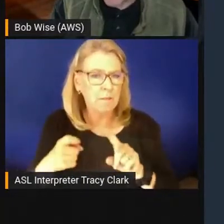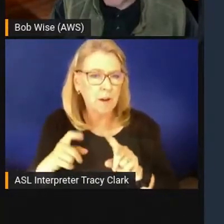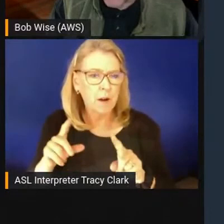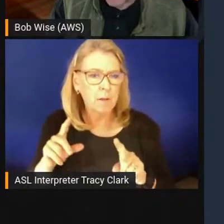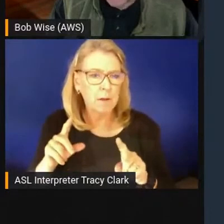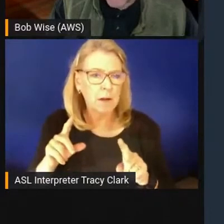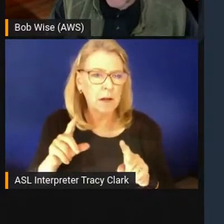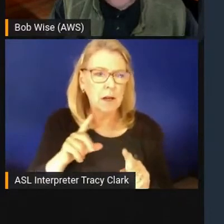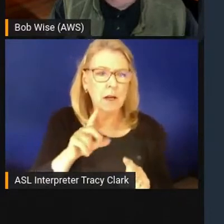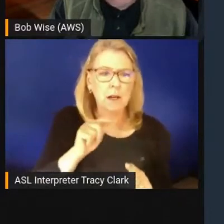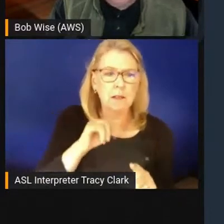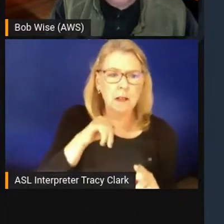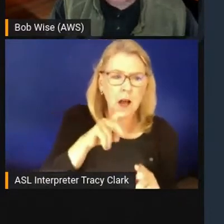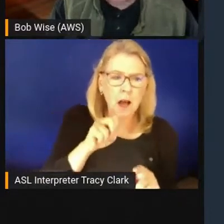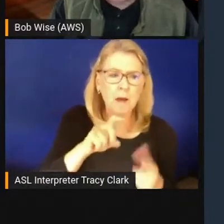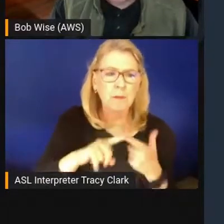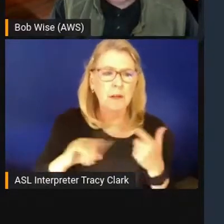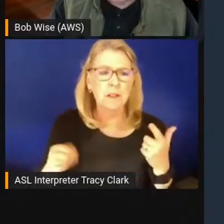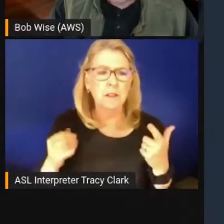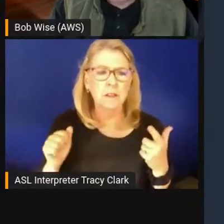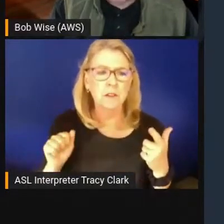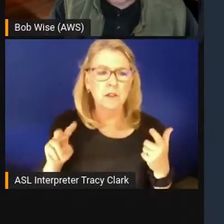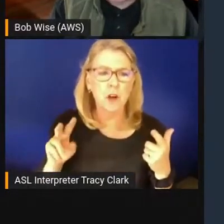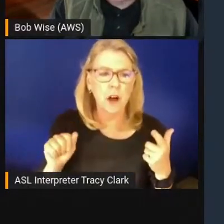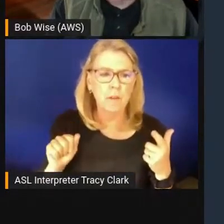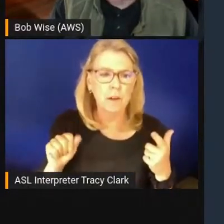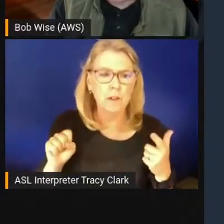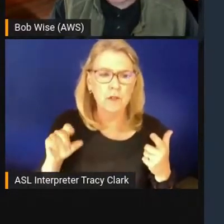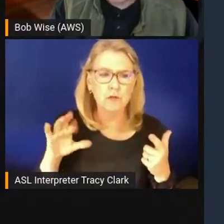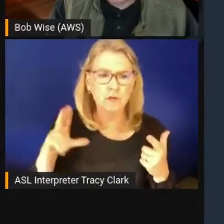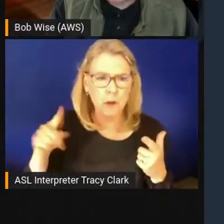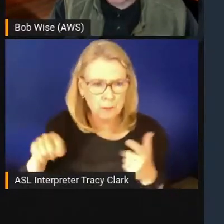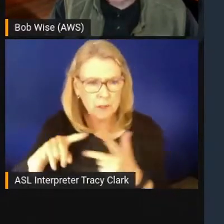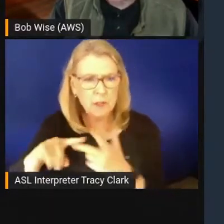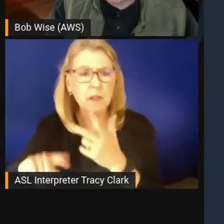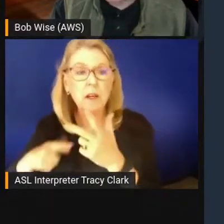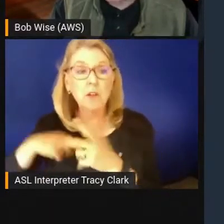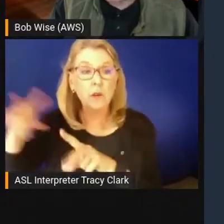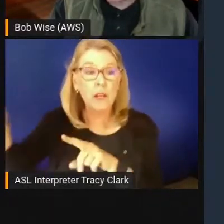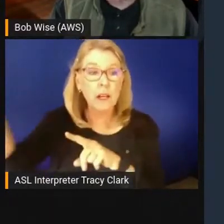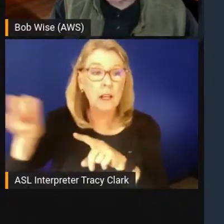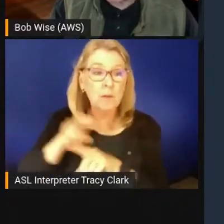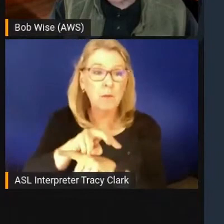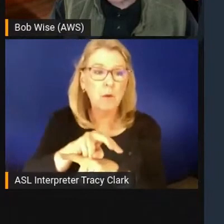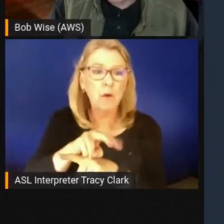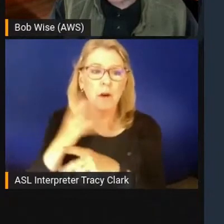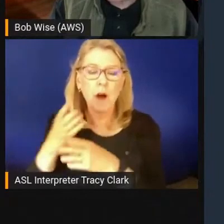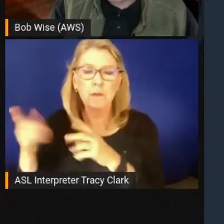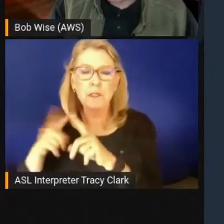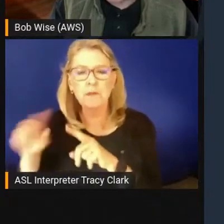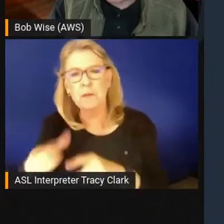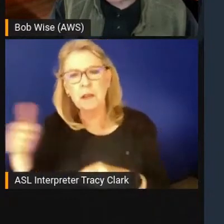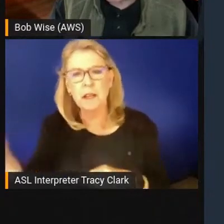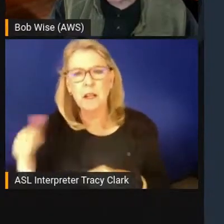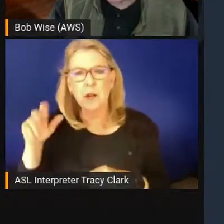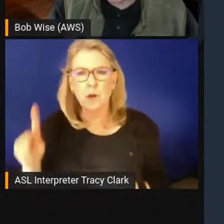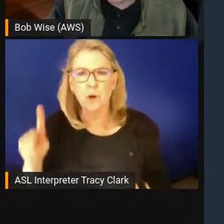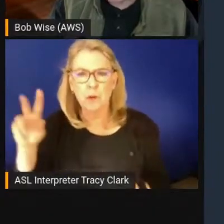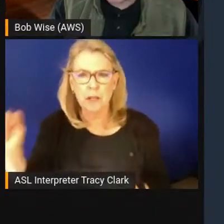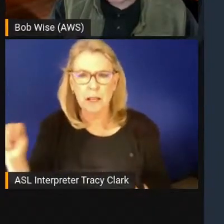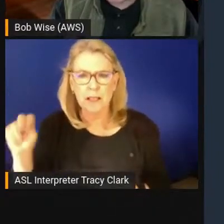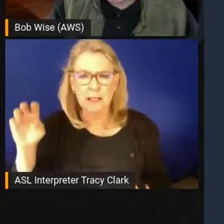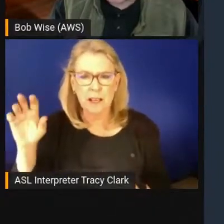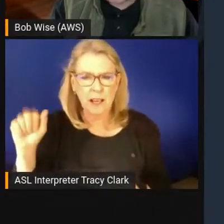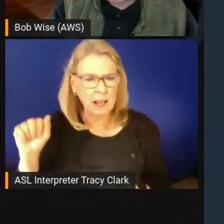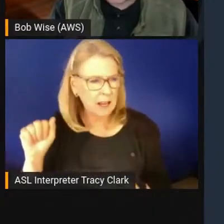JavaScript, Python, Java, Go. You can import objects from any Kubernetes API version and CRDs.